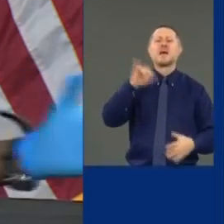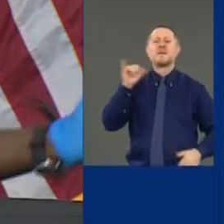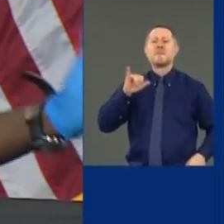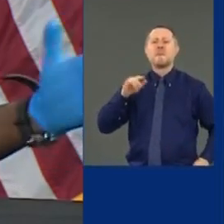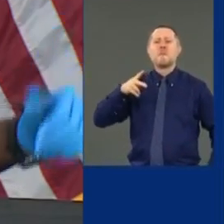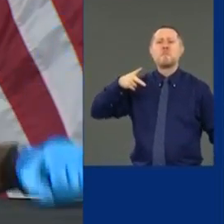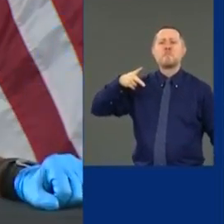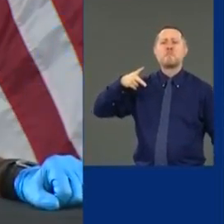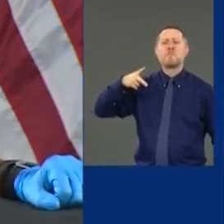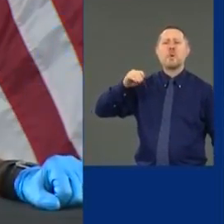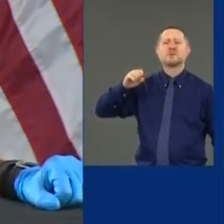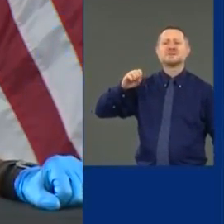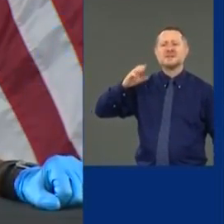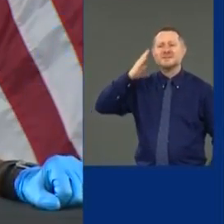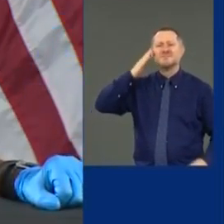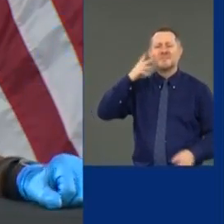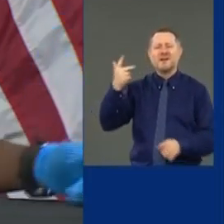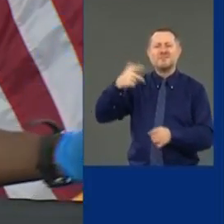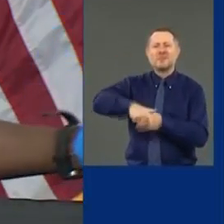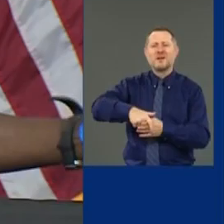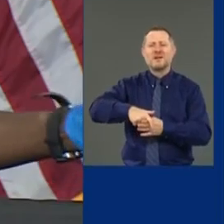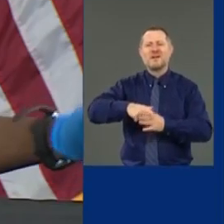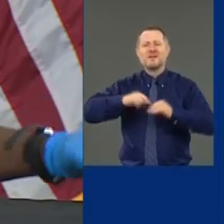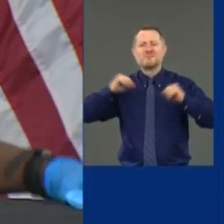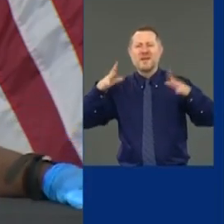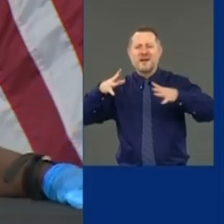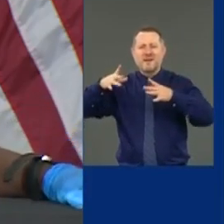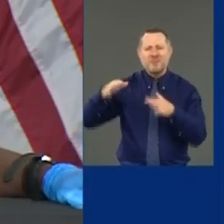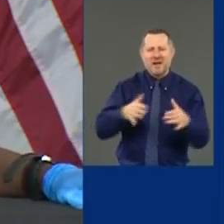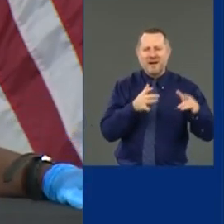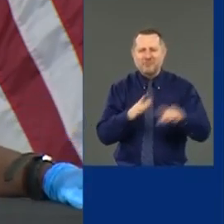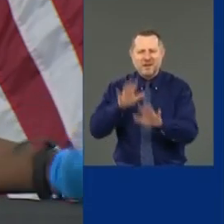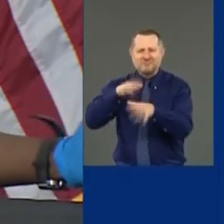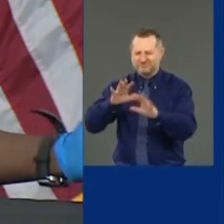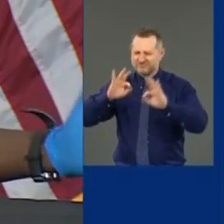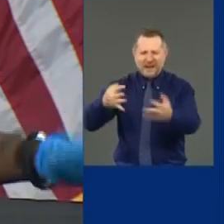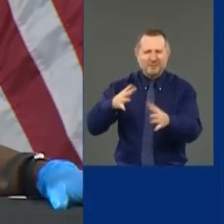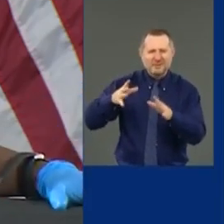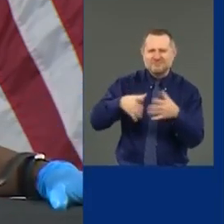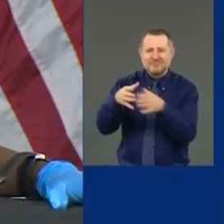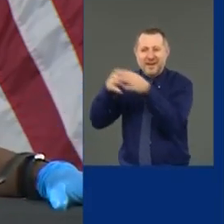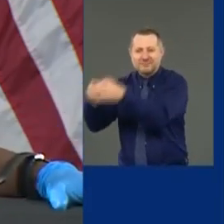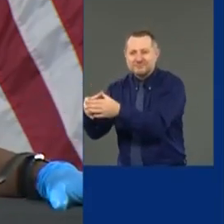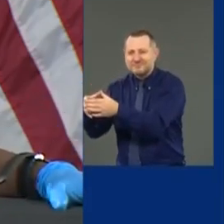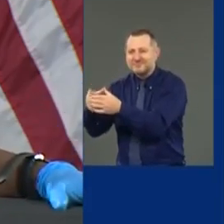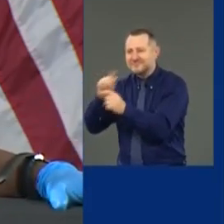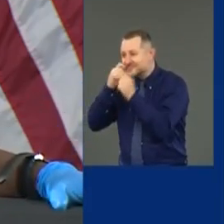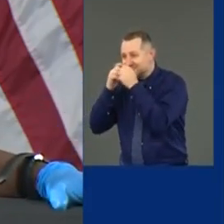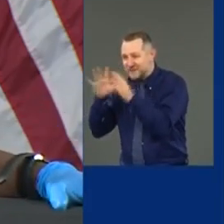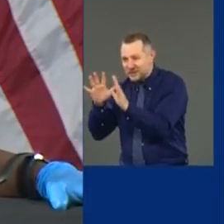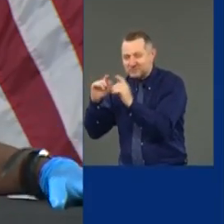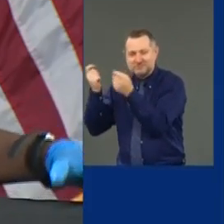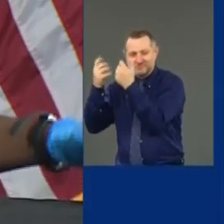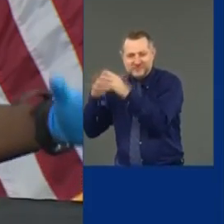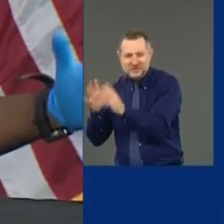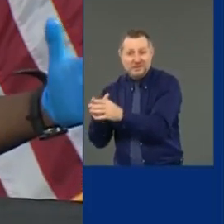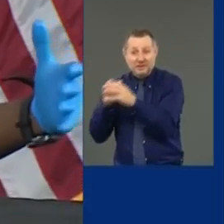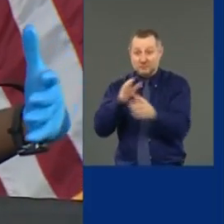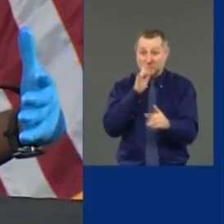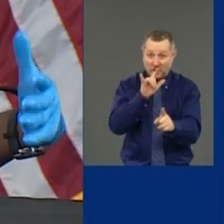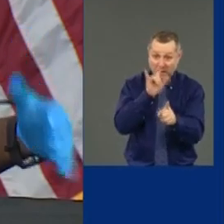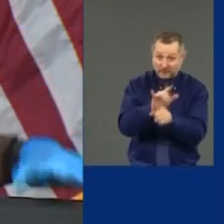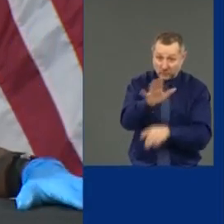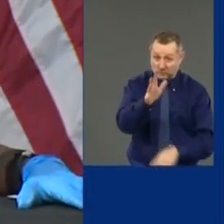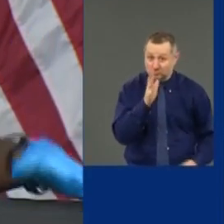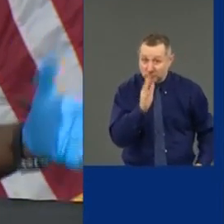all the crew is getting tested. And the family should get tested. And, you know, if you love your grandmother, if you love